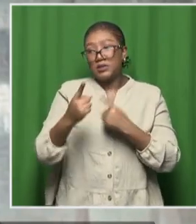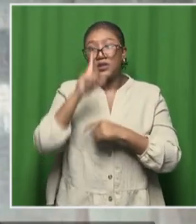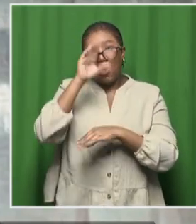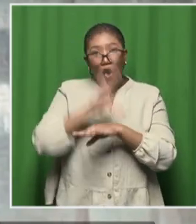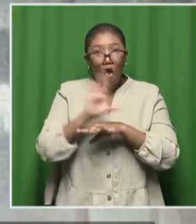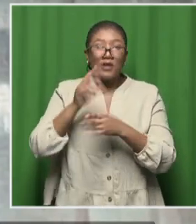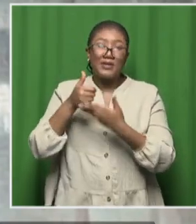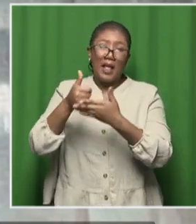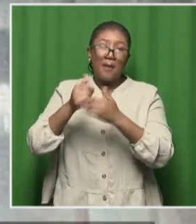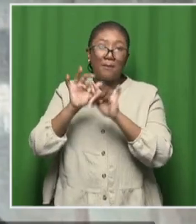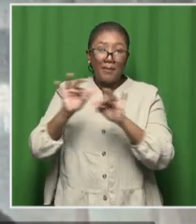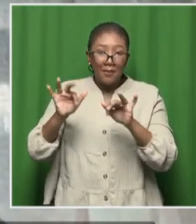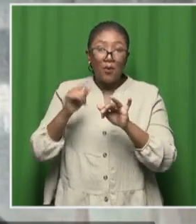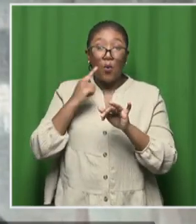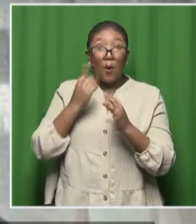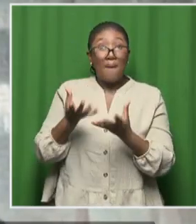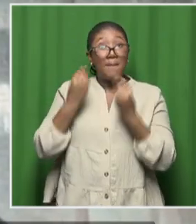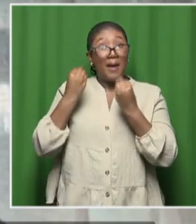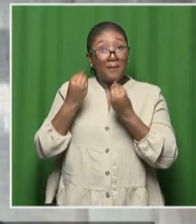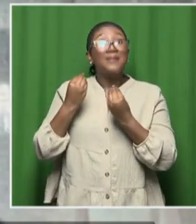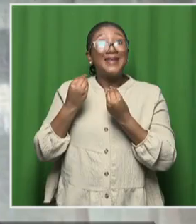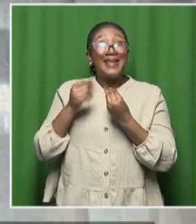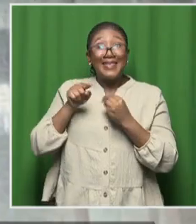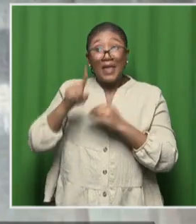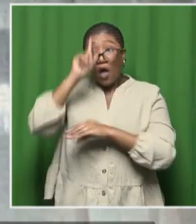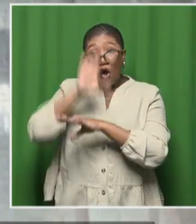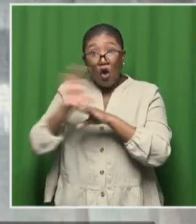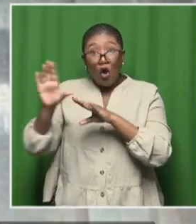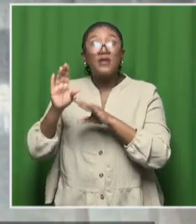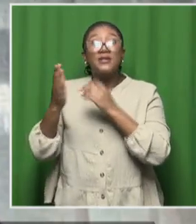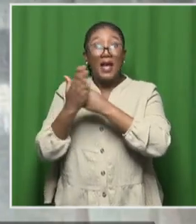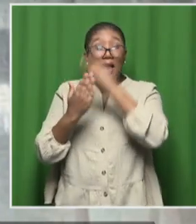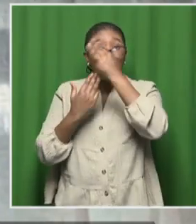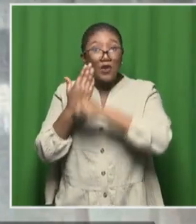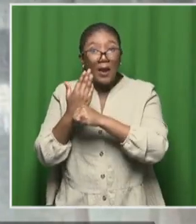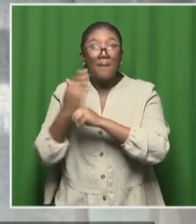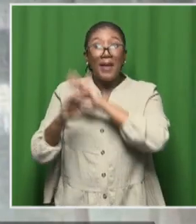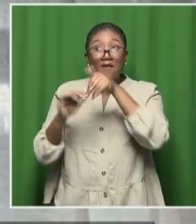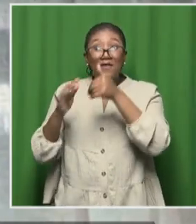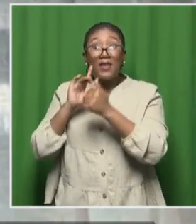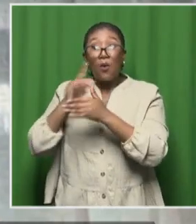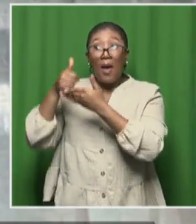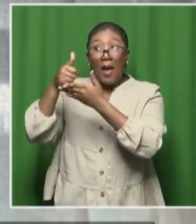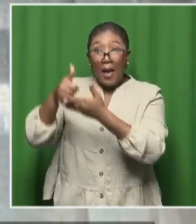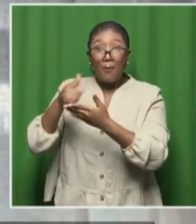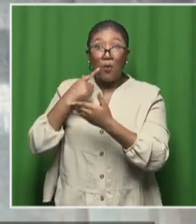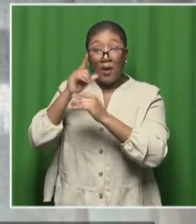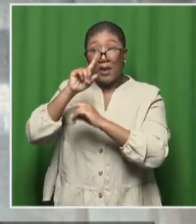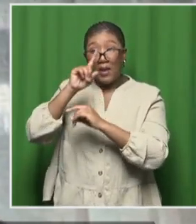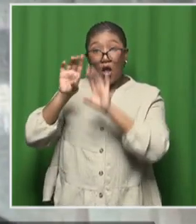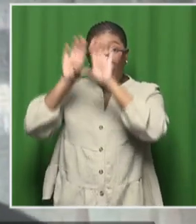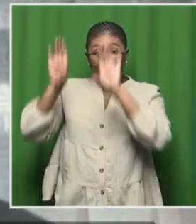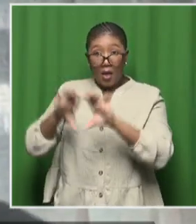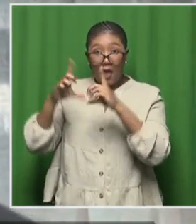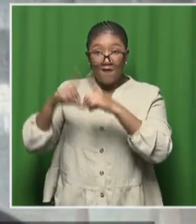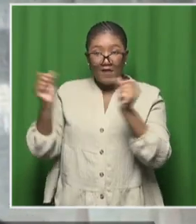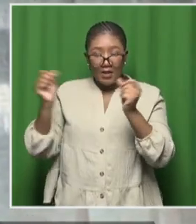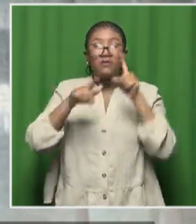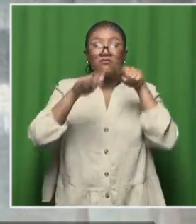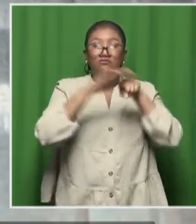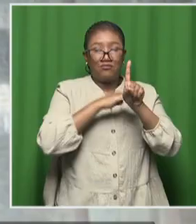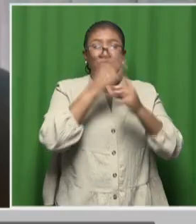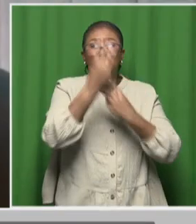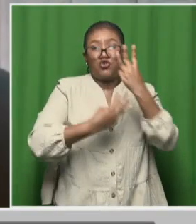3 to 4 year university degree. And what we teach you is mainly what you need to like go and get the job, right? It's proper practical experience. Right.